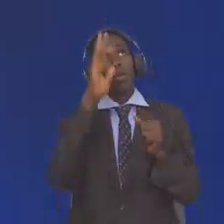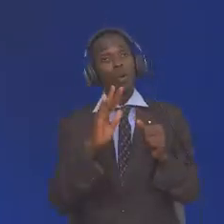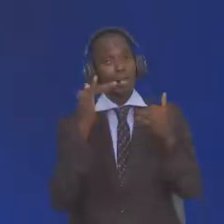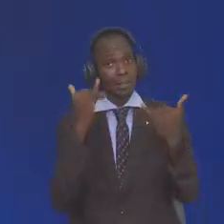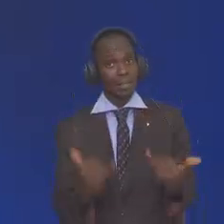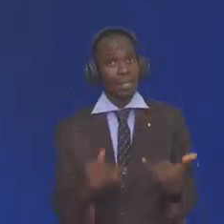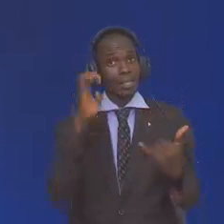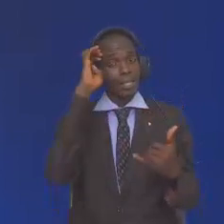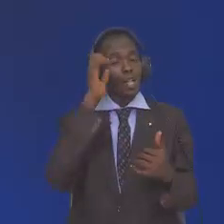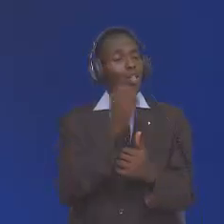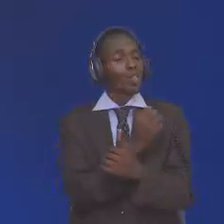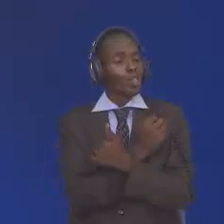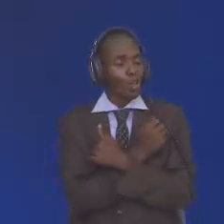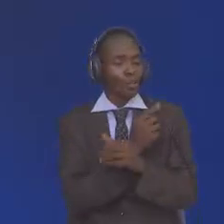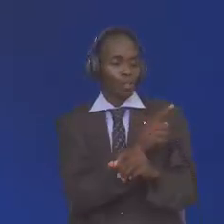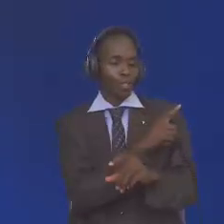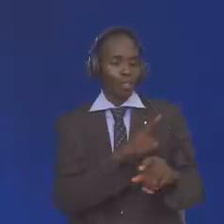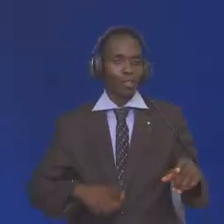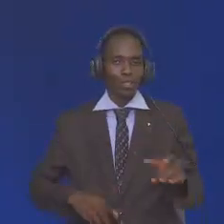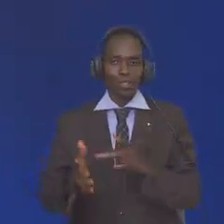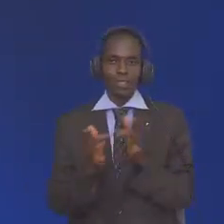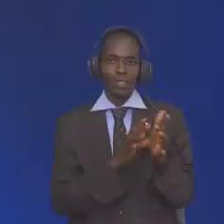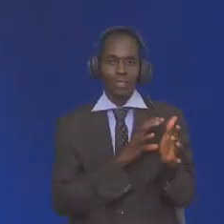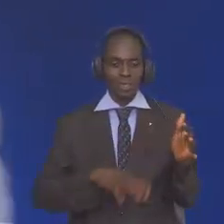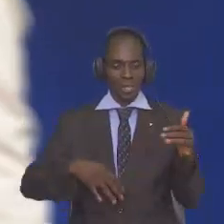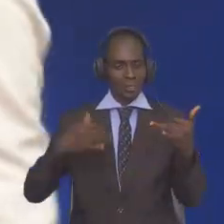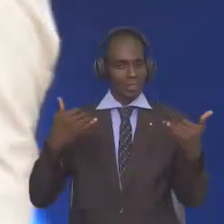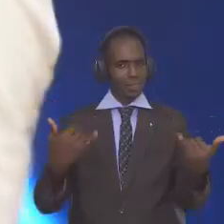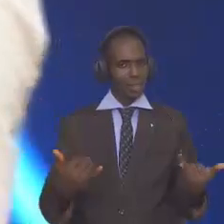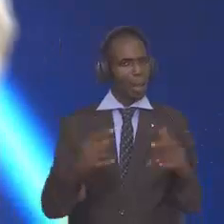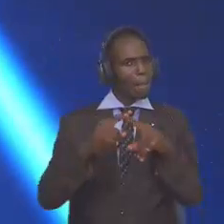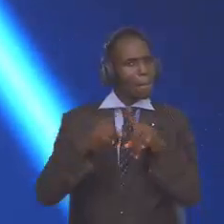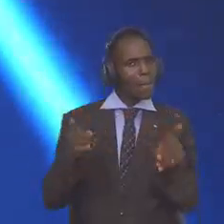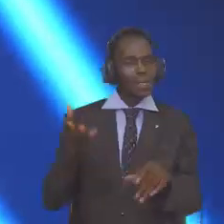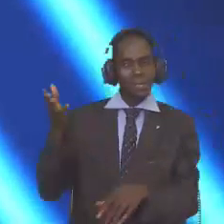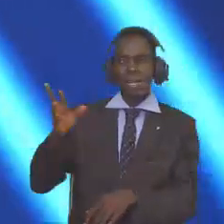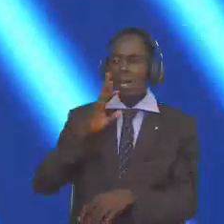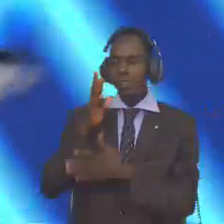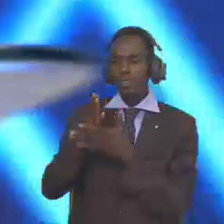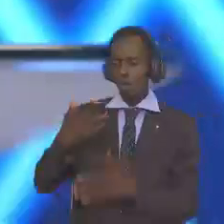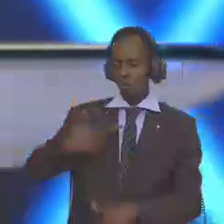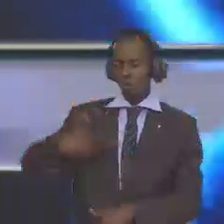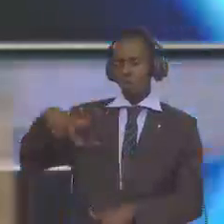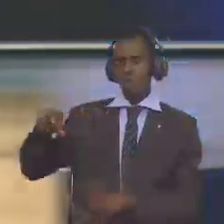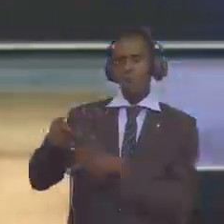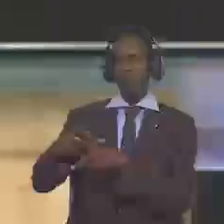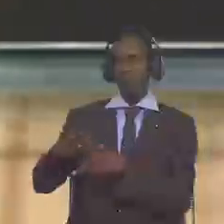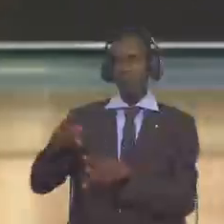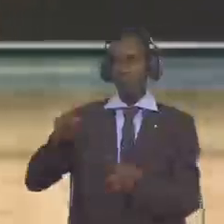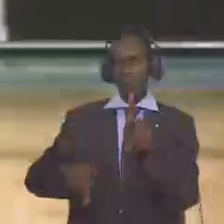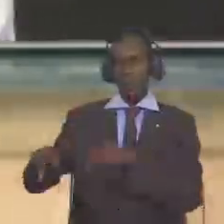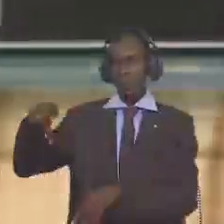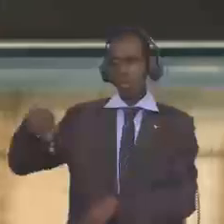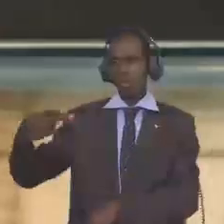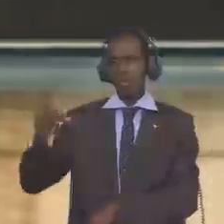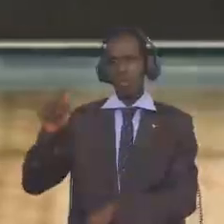the Lord Jesus Christ now. But there are still Pharisees. Still Pharisees and Sadducees